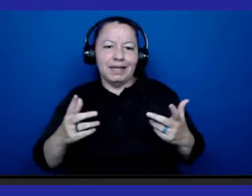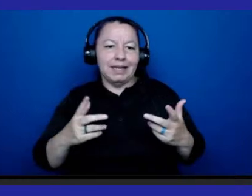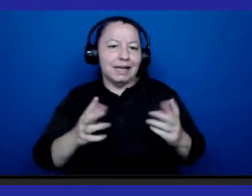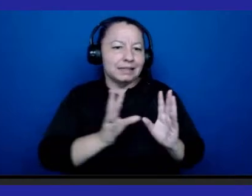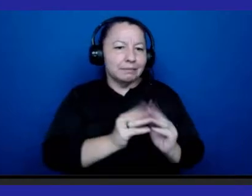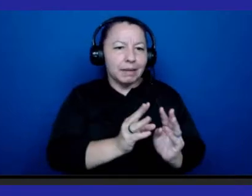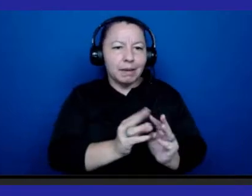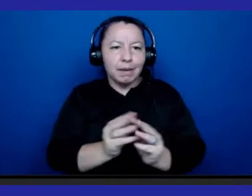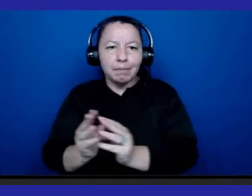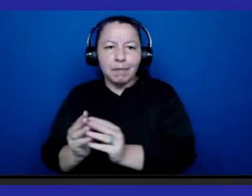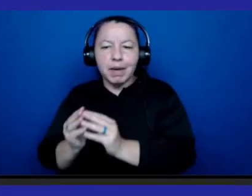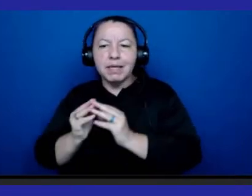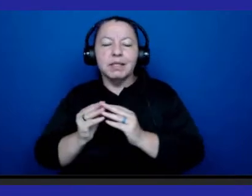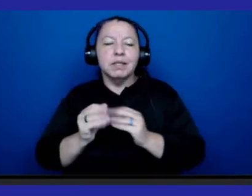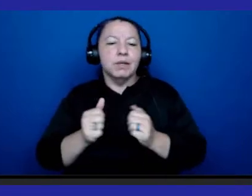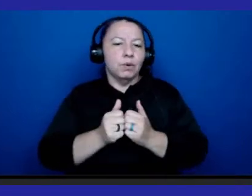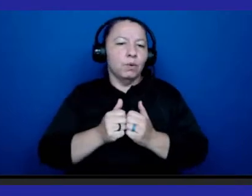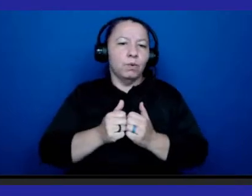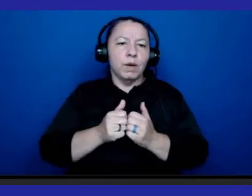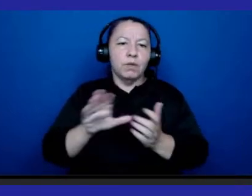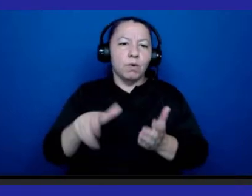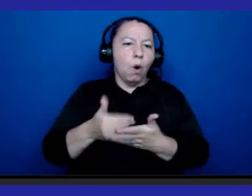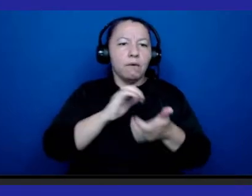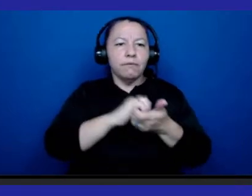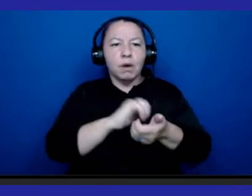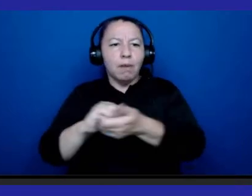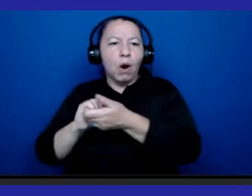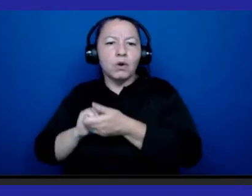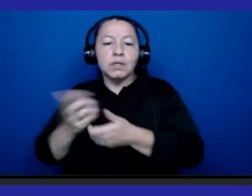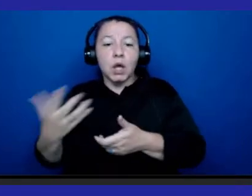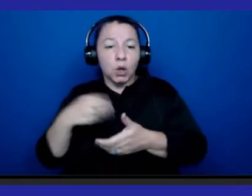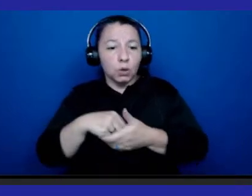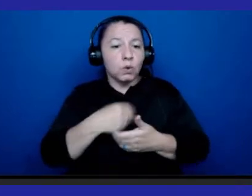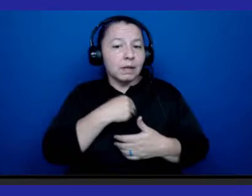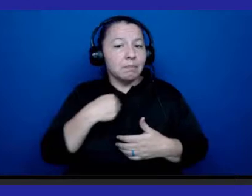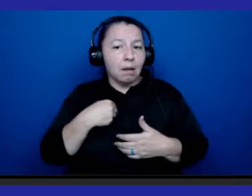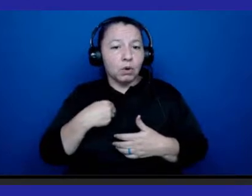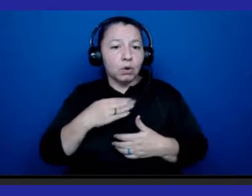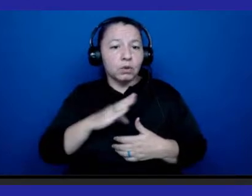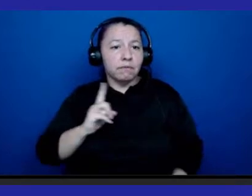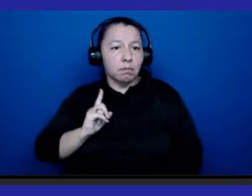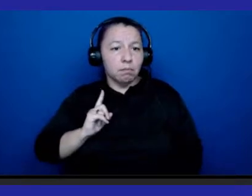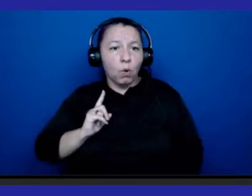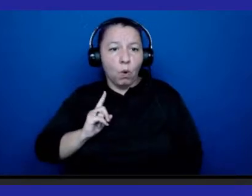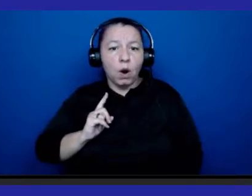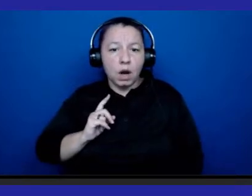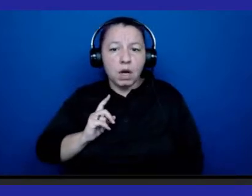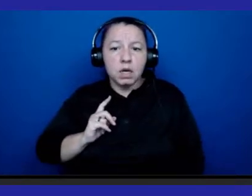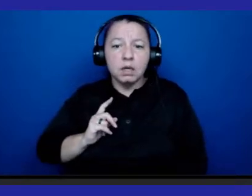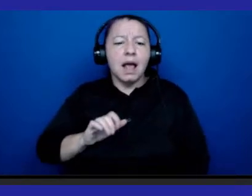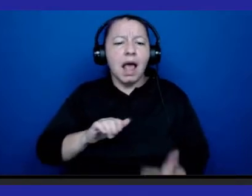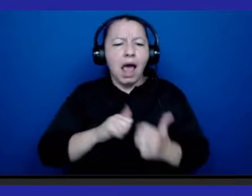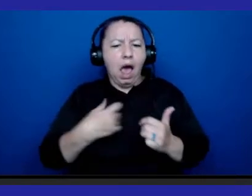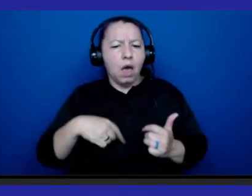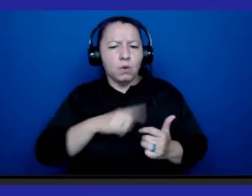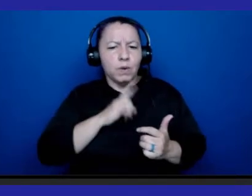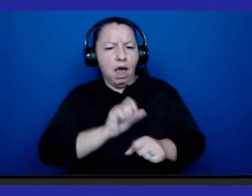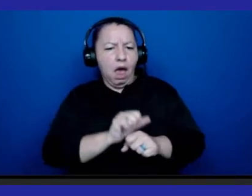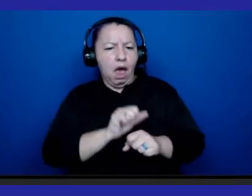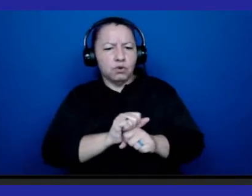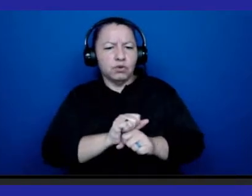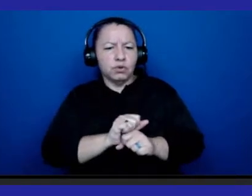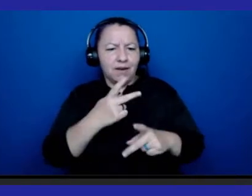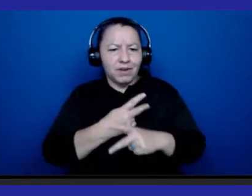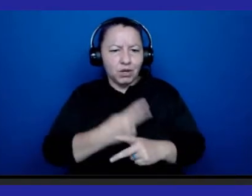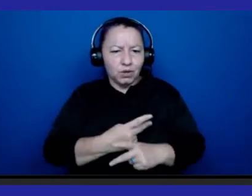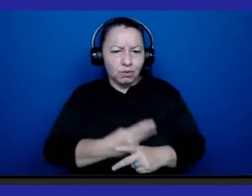with all our partners, including members of the board, is how do we actually figure out an evaluation process for this,